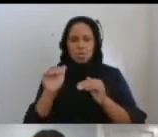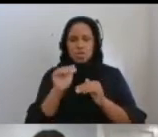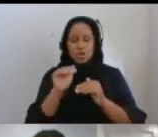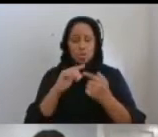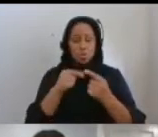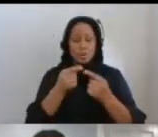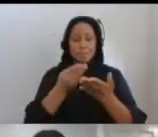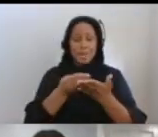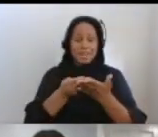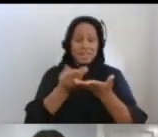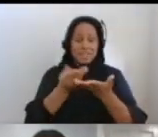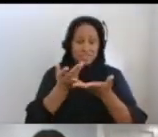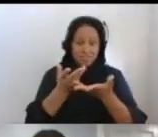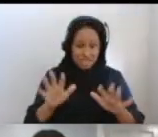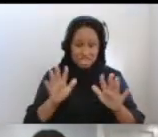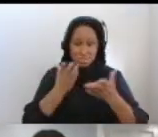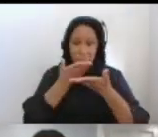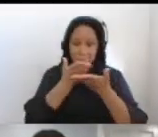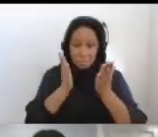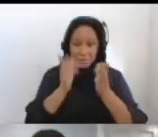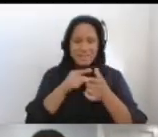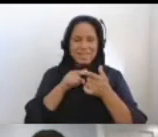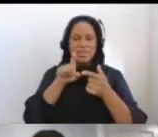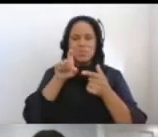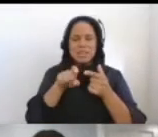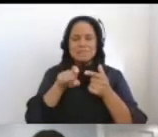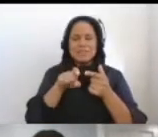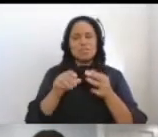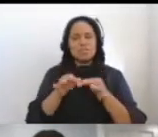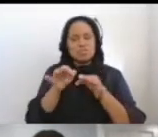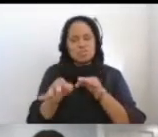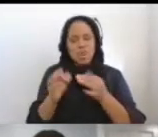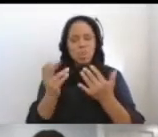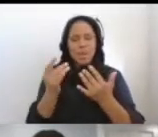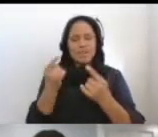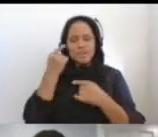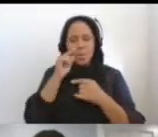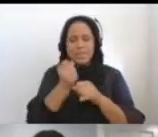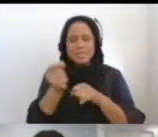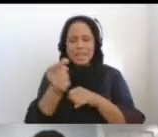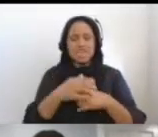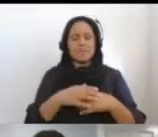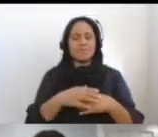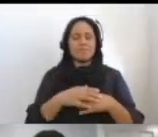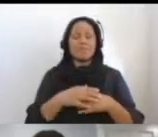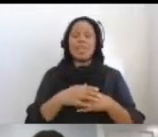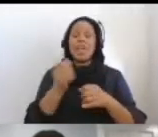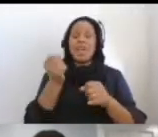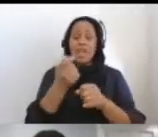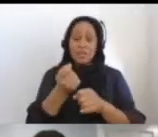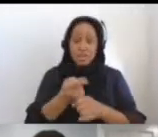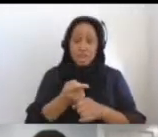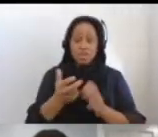That's why it's really important for you to work with the broker to pace yourself. It's reviewed every year at